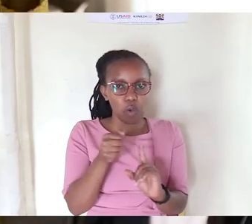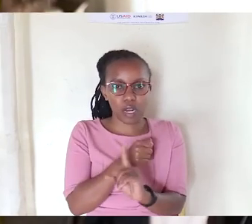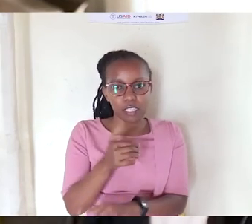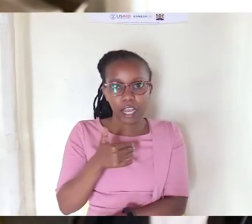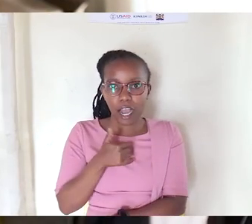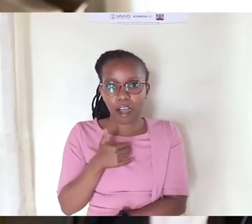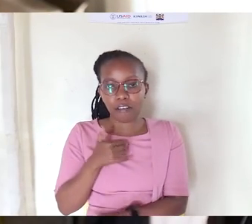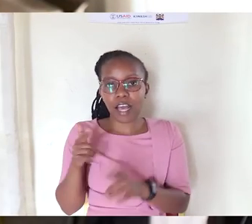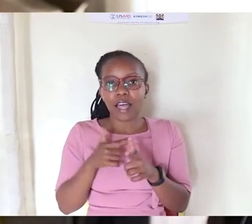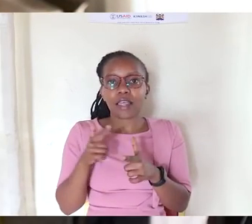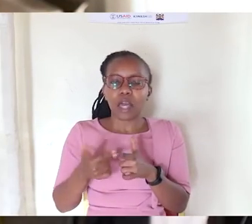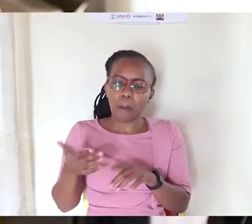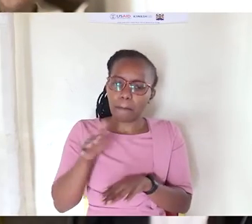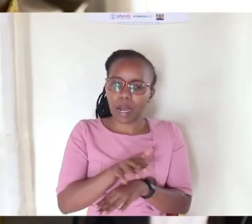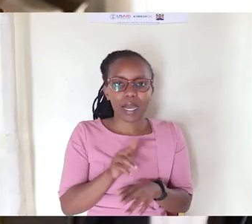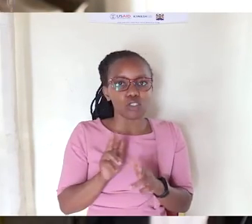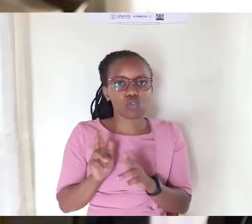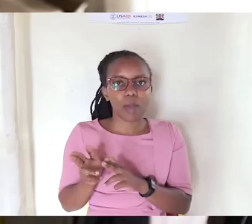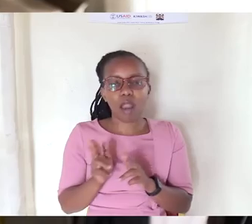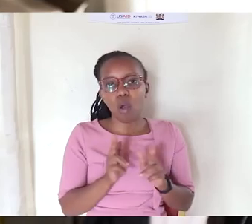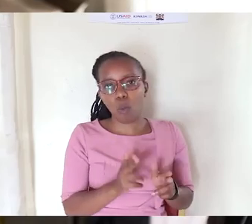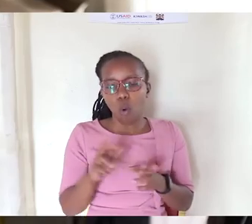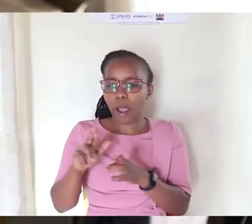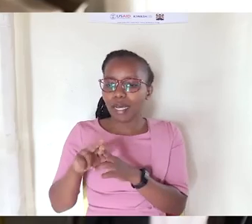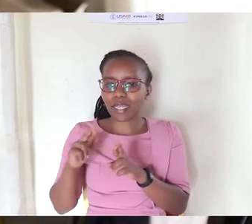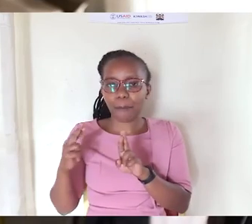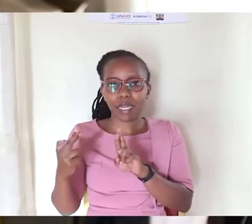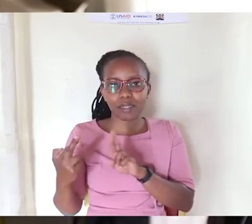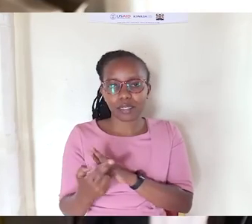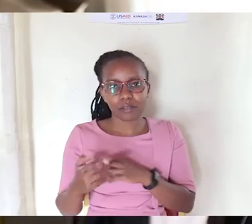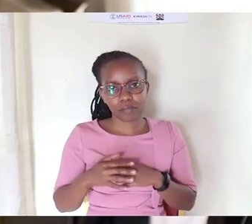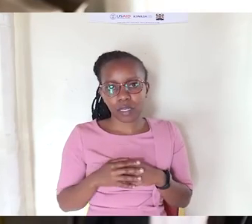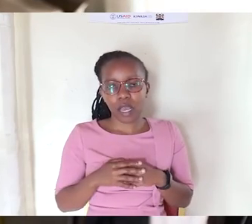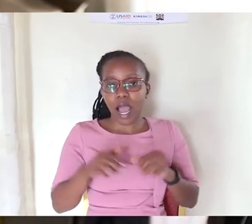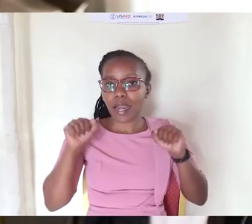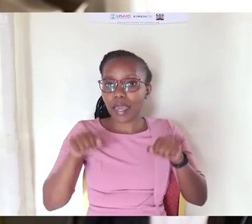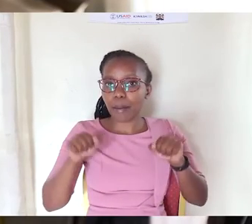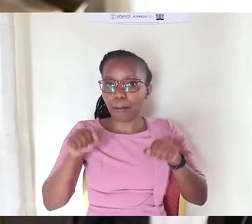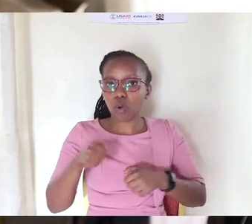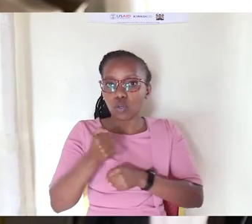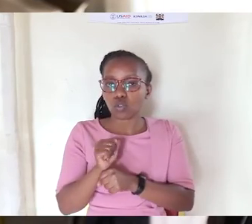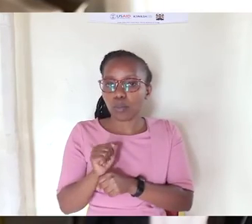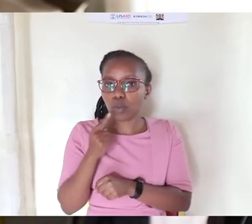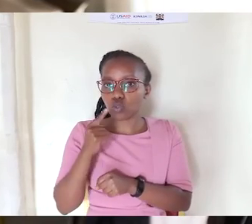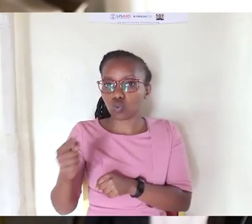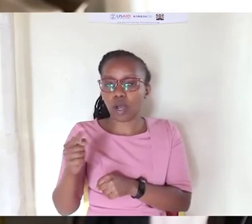must resettle, we must rehabilitate, and we must be able to ensure that we